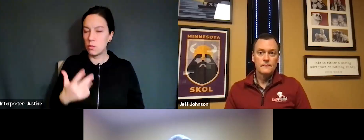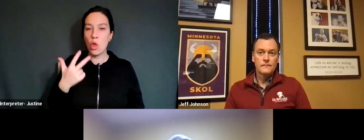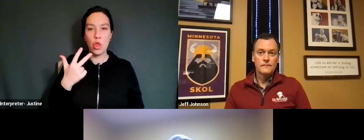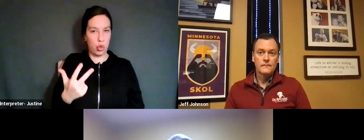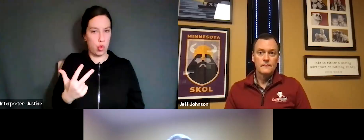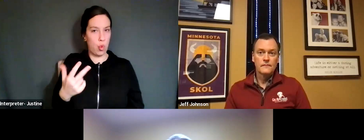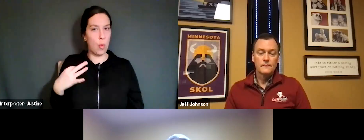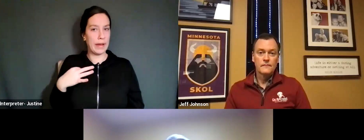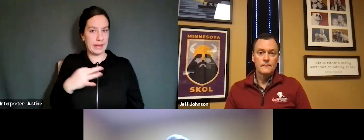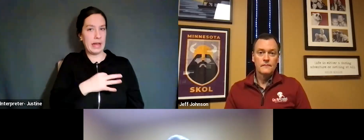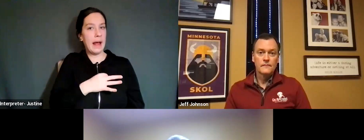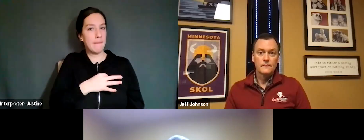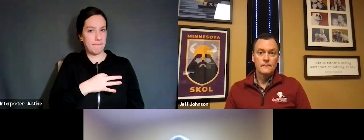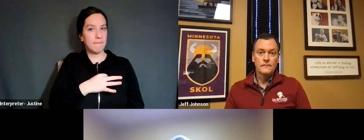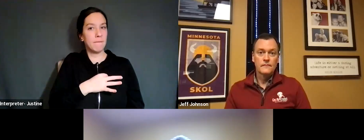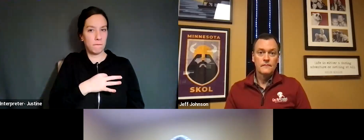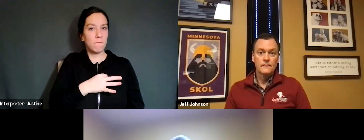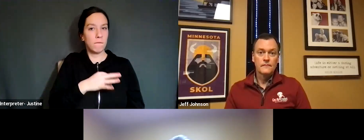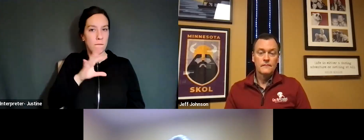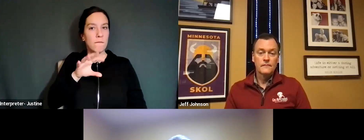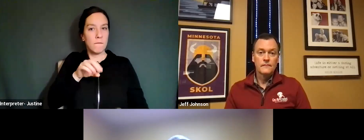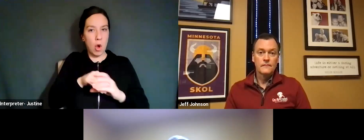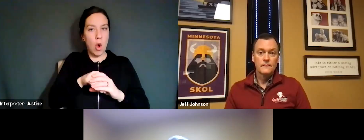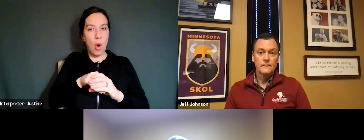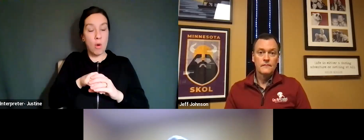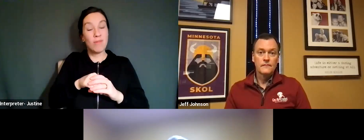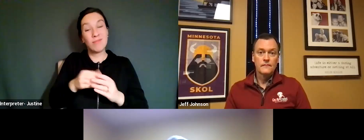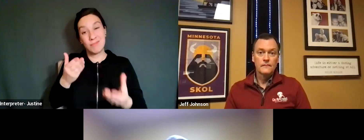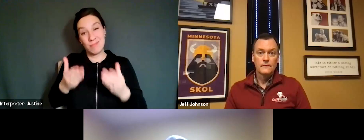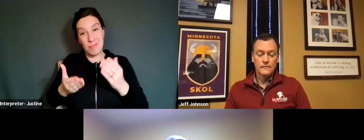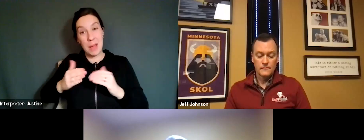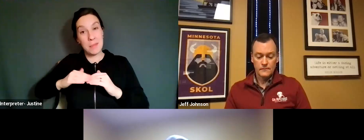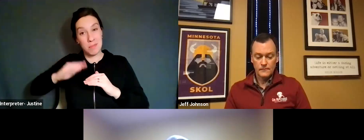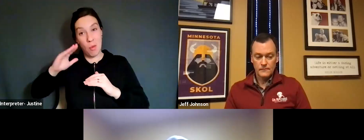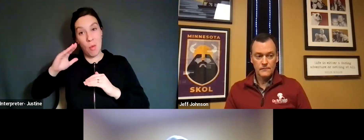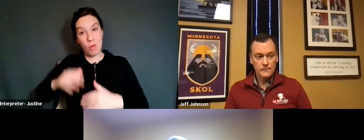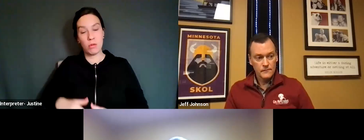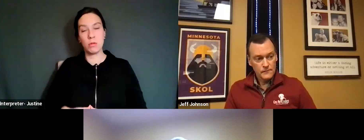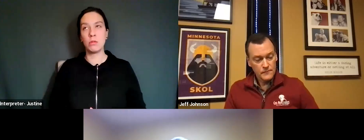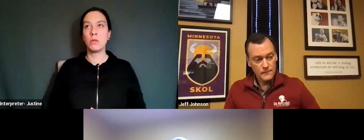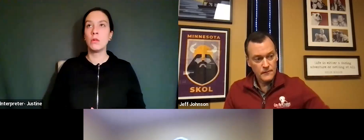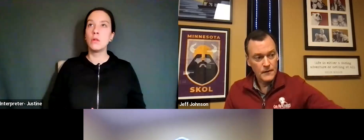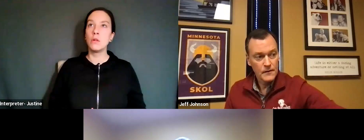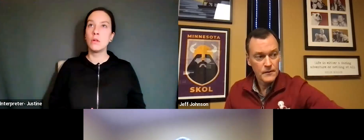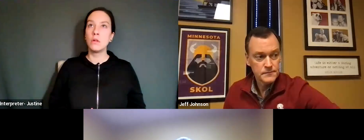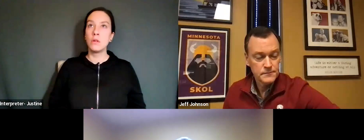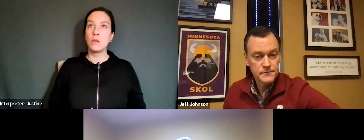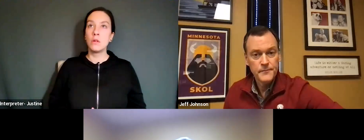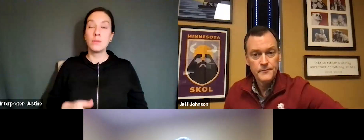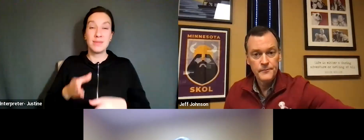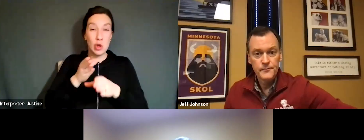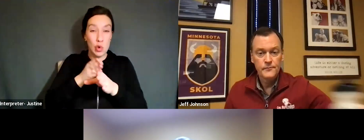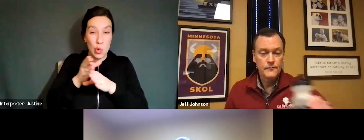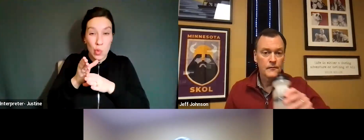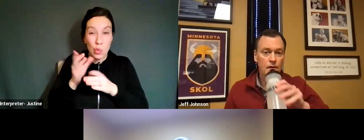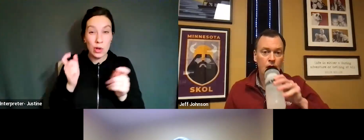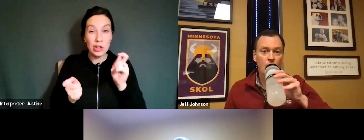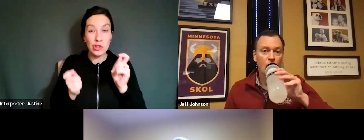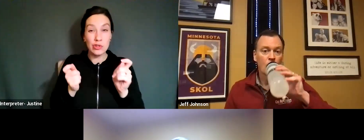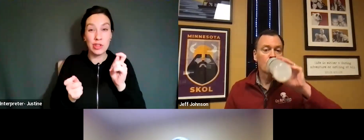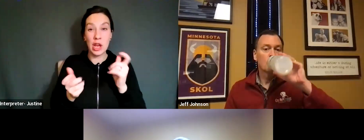involved in any career change decision, usually more. There's so many different reasons for career changes. So often if